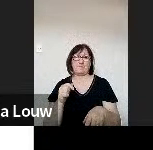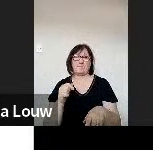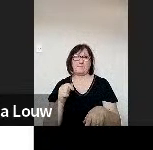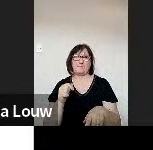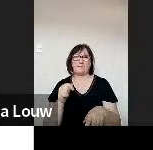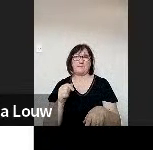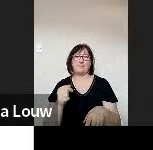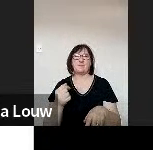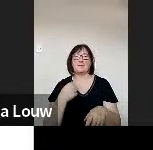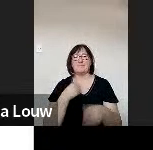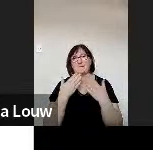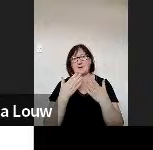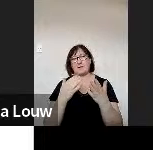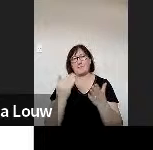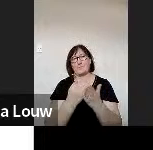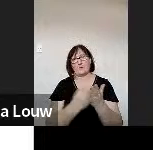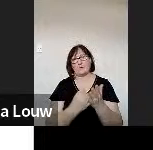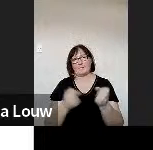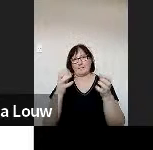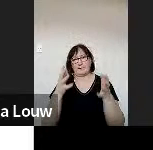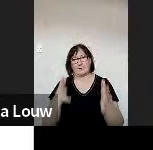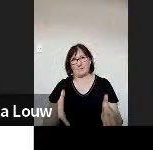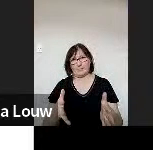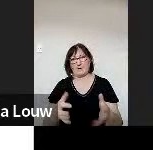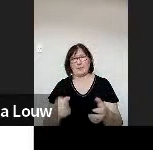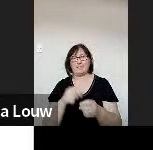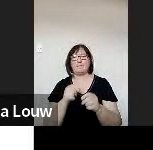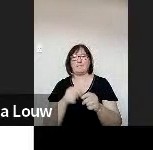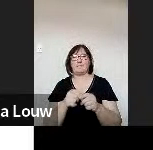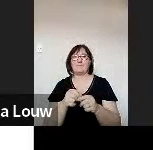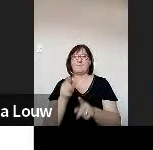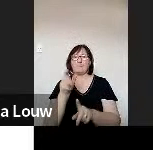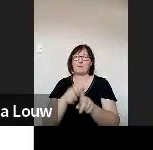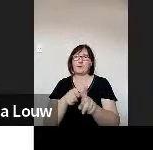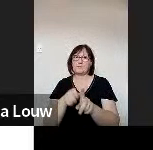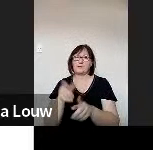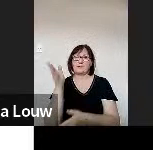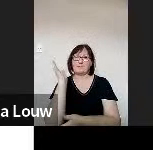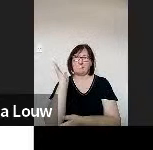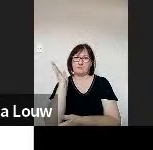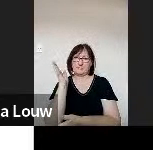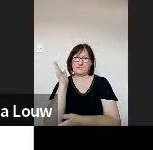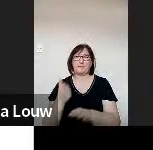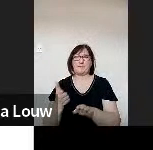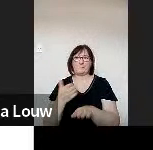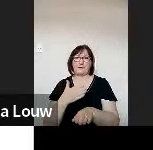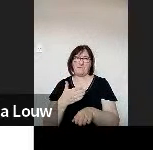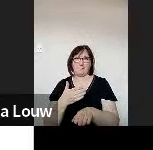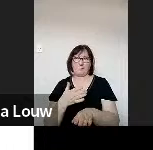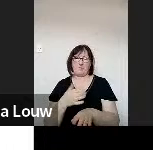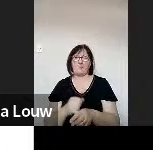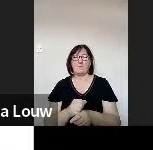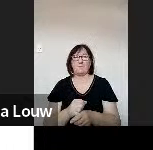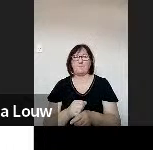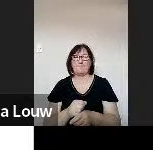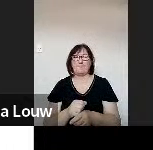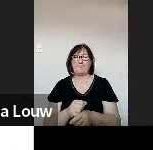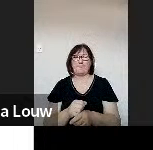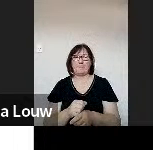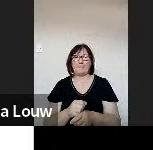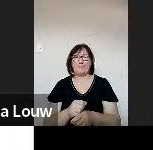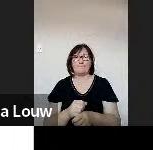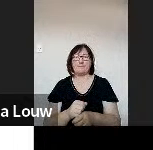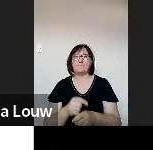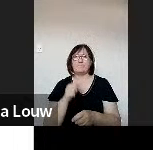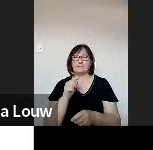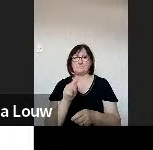program director and the speakers that came before me in laying the foundation on this very important